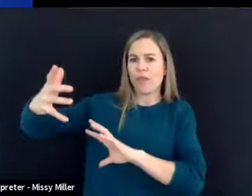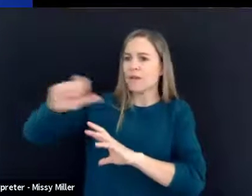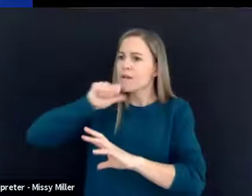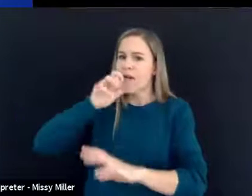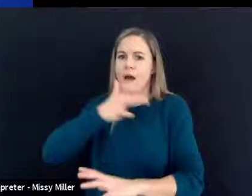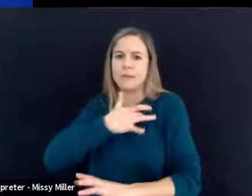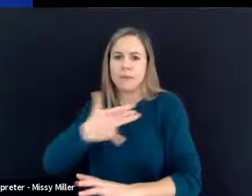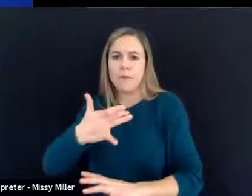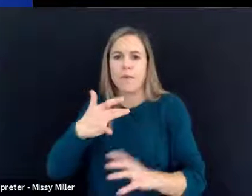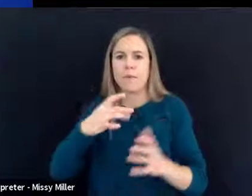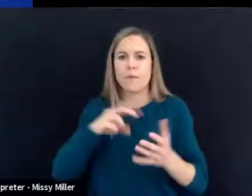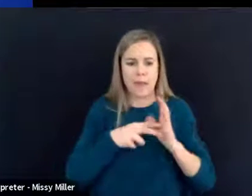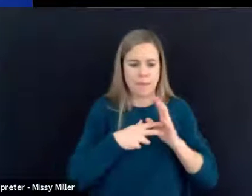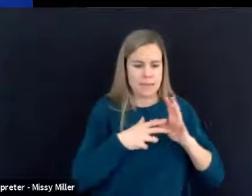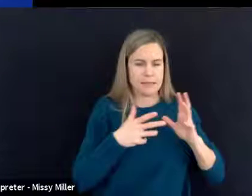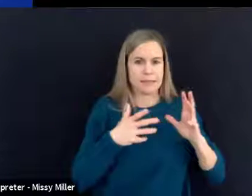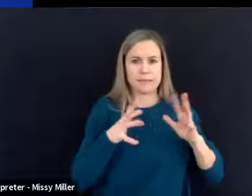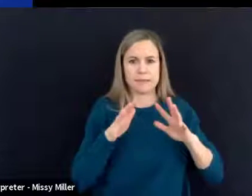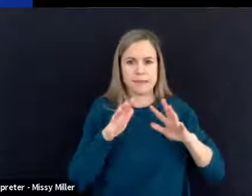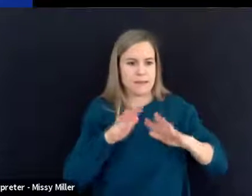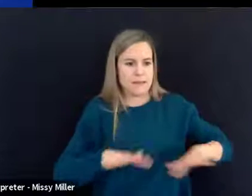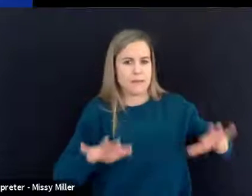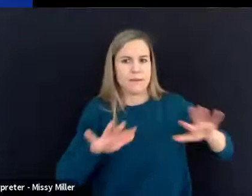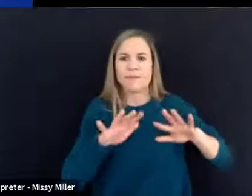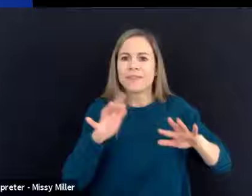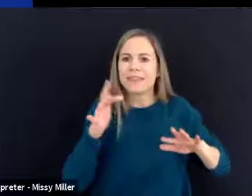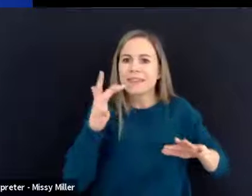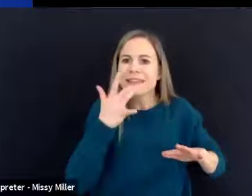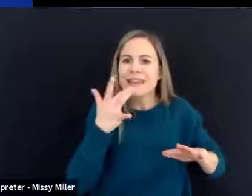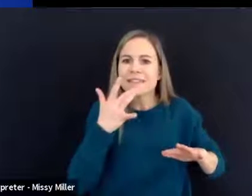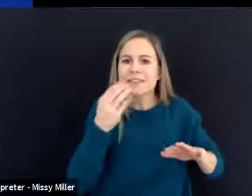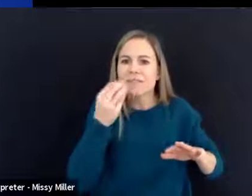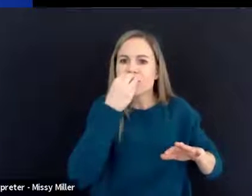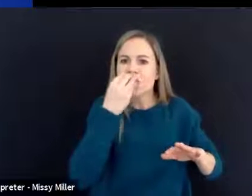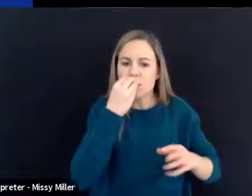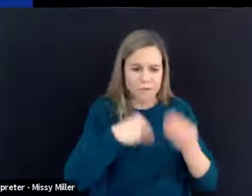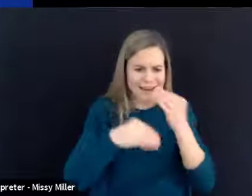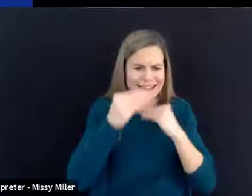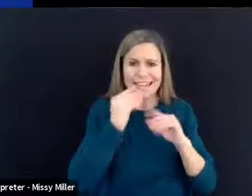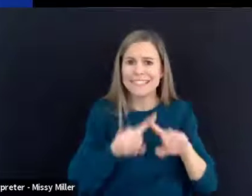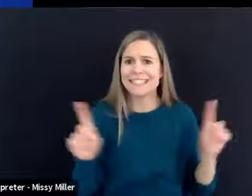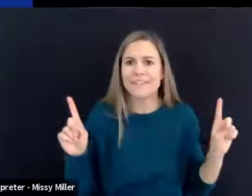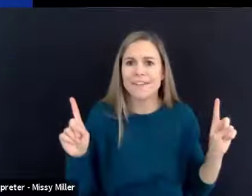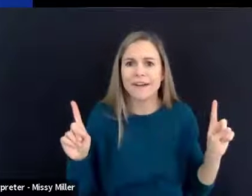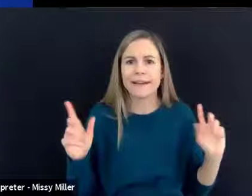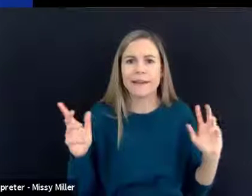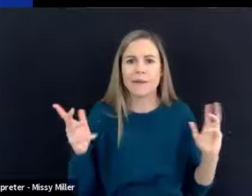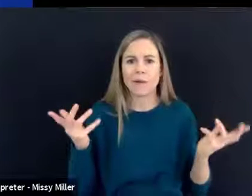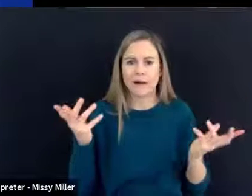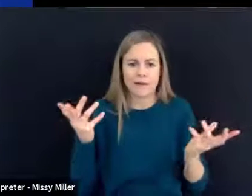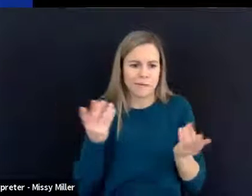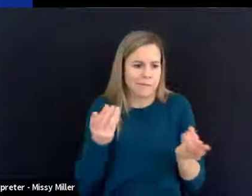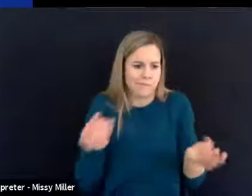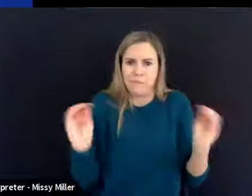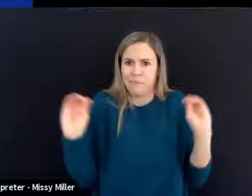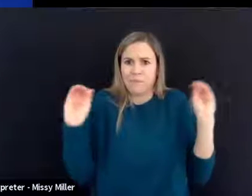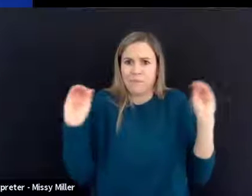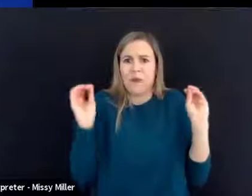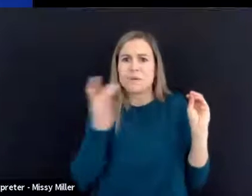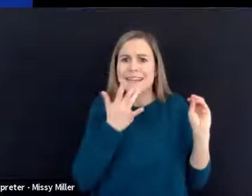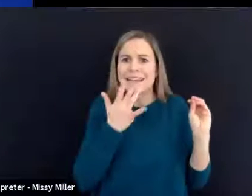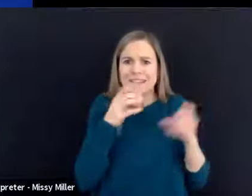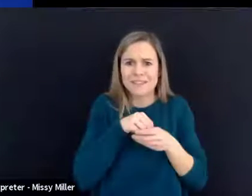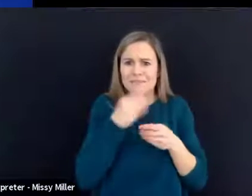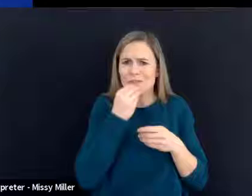that probably changes the taste of food. It either diminishes or eliminates the taste of